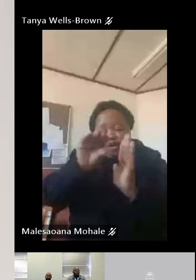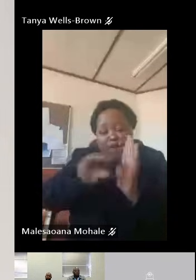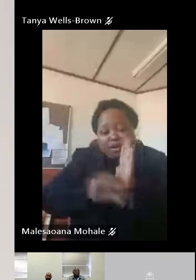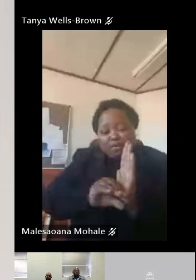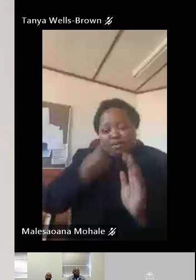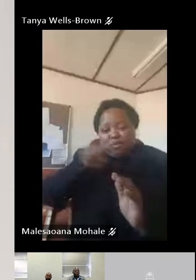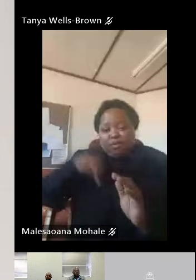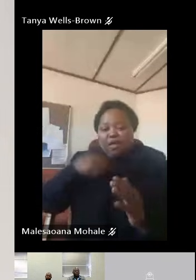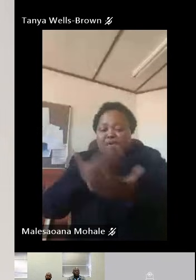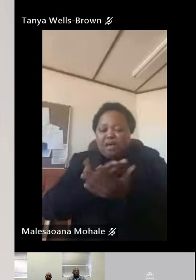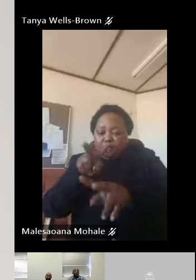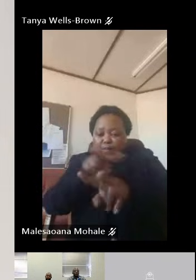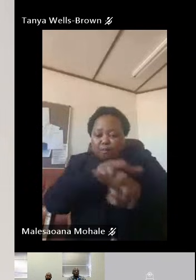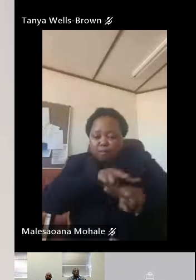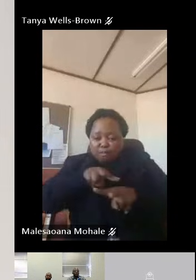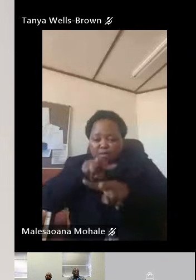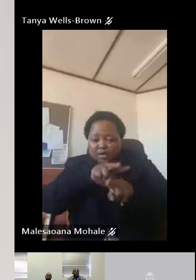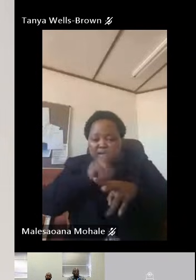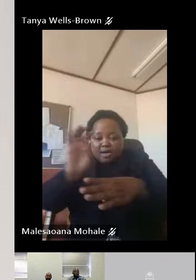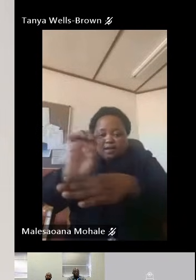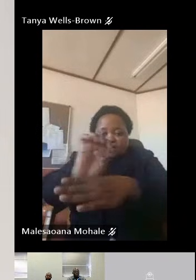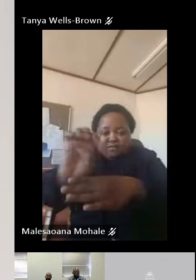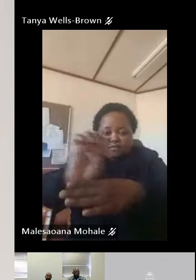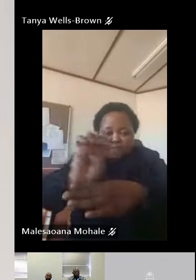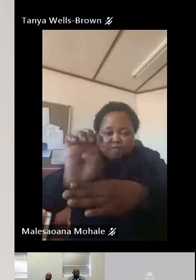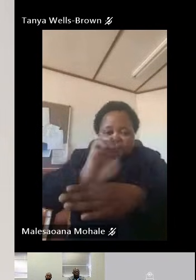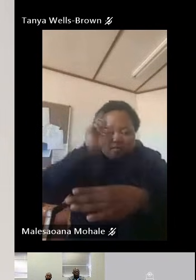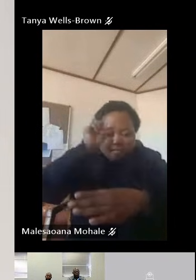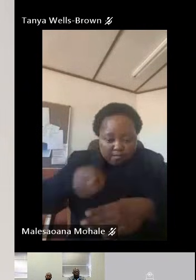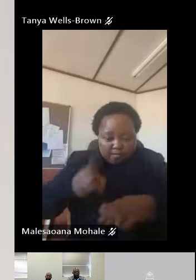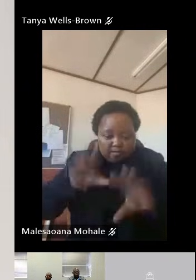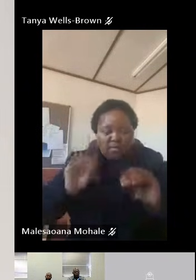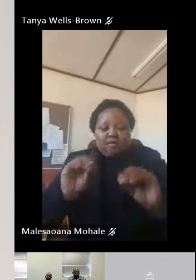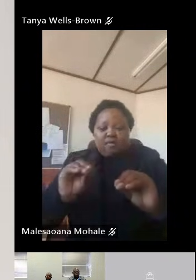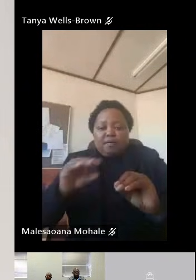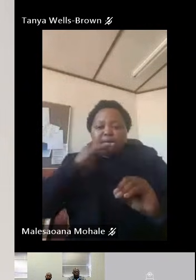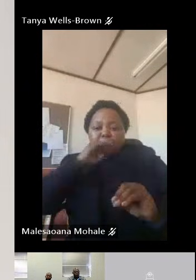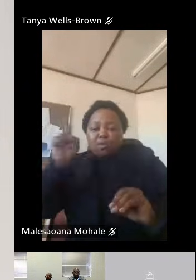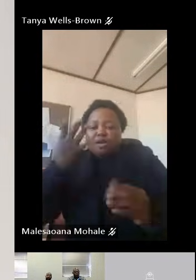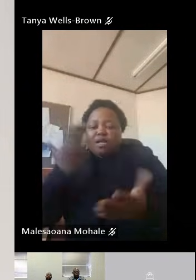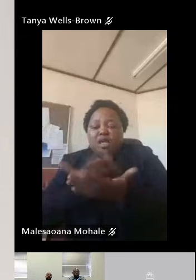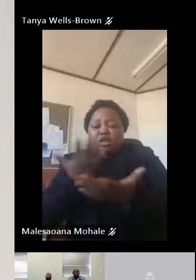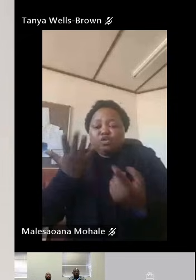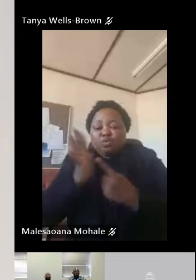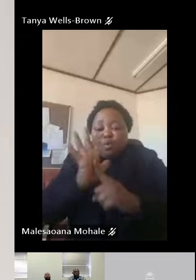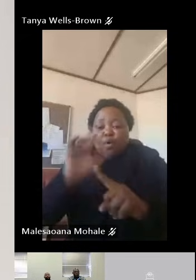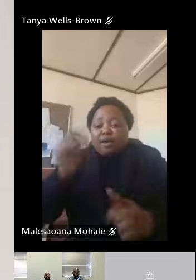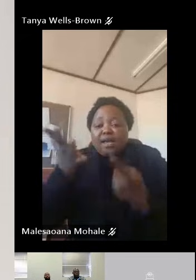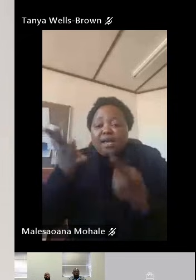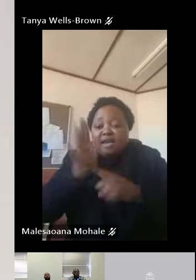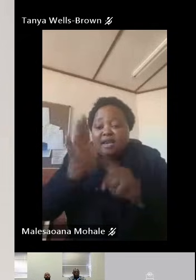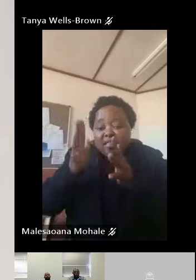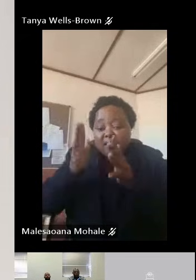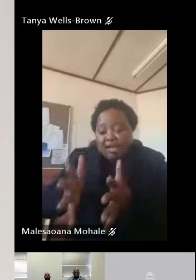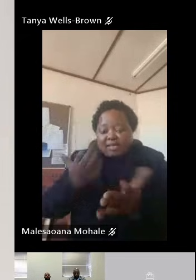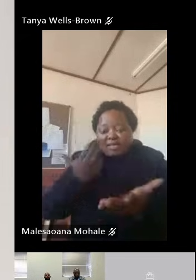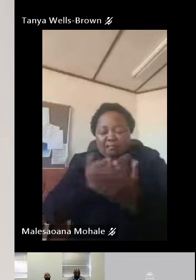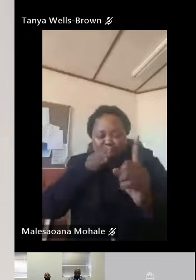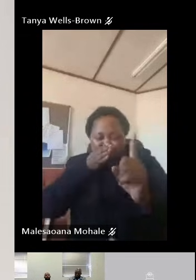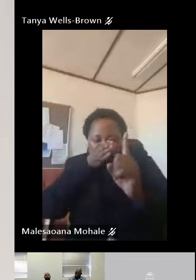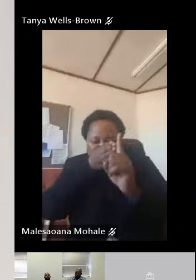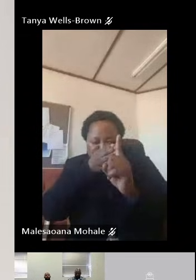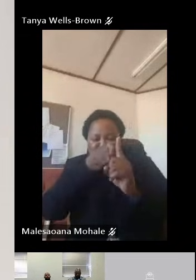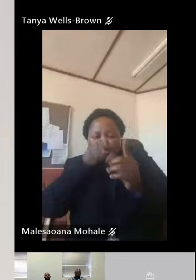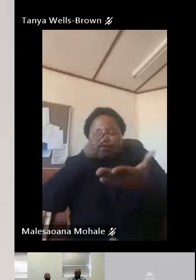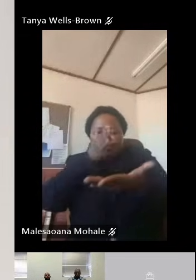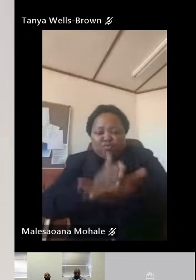monitoring and evaluation, that we have to have indicators that are particularly targeting persons with